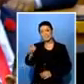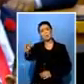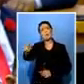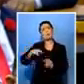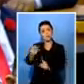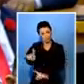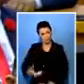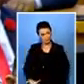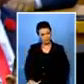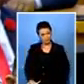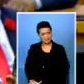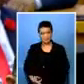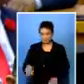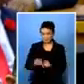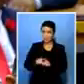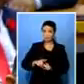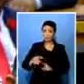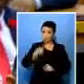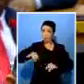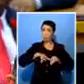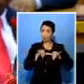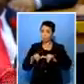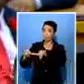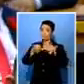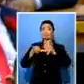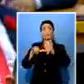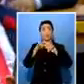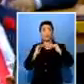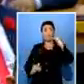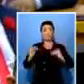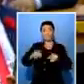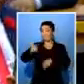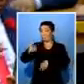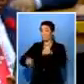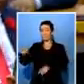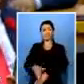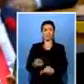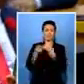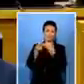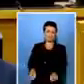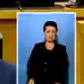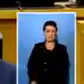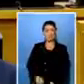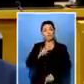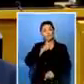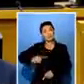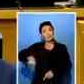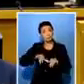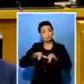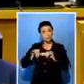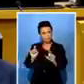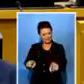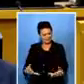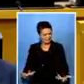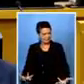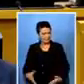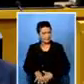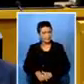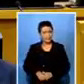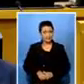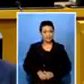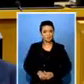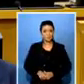Jackson's point? We're all equal here. We're all equal here. Jackson did not rise on Jackson, any point in the rules. Point of order. I'm